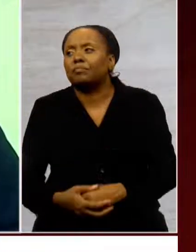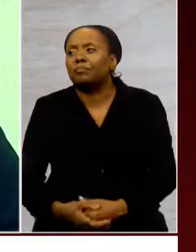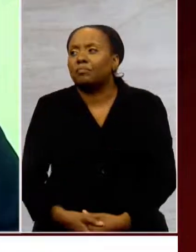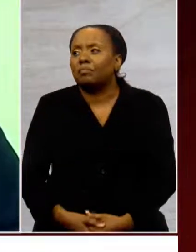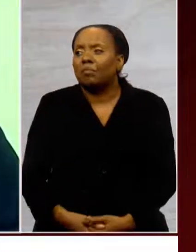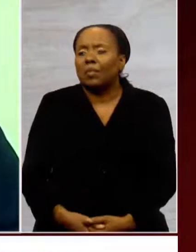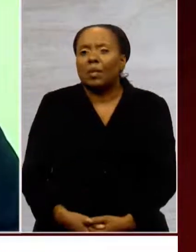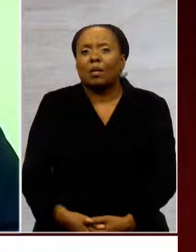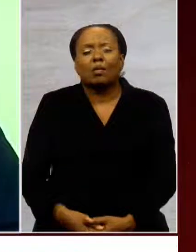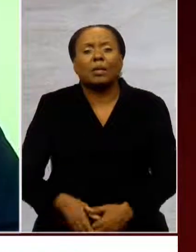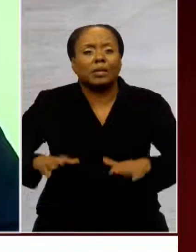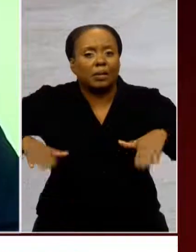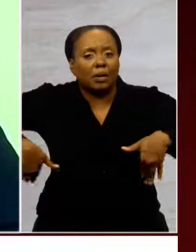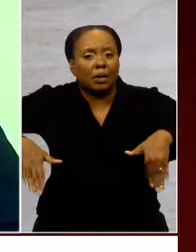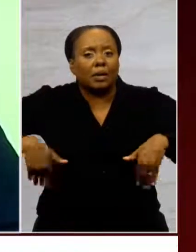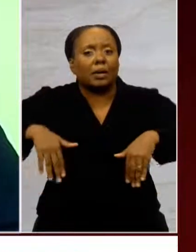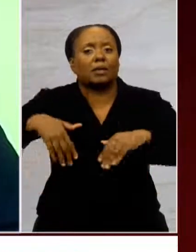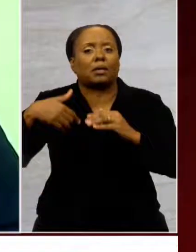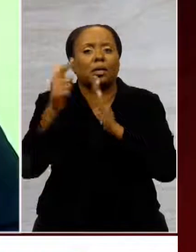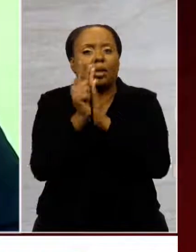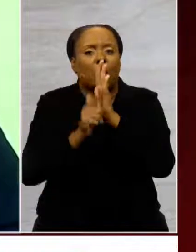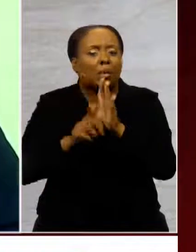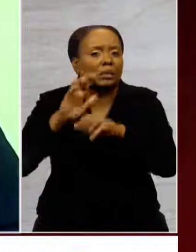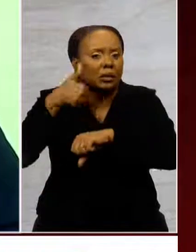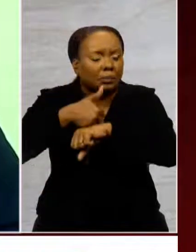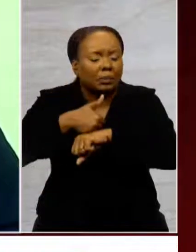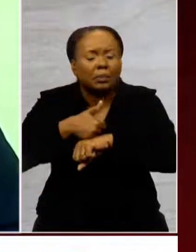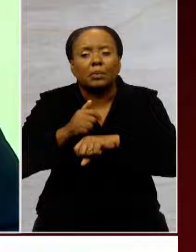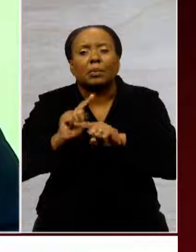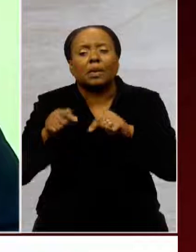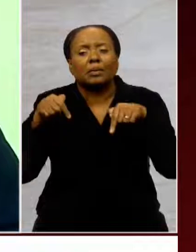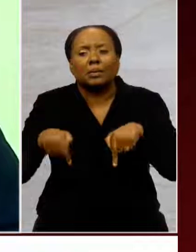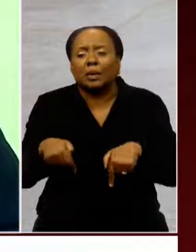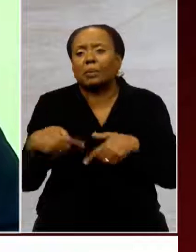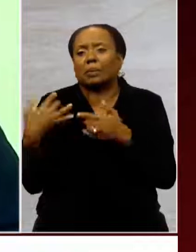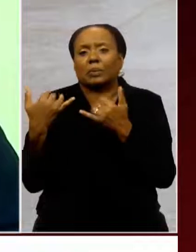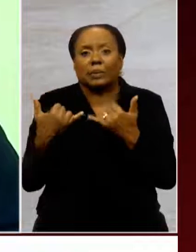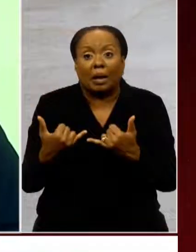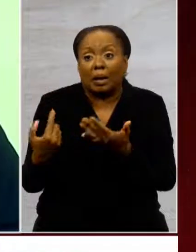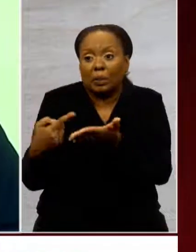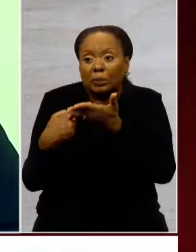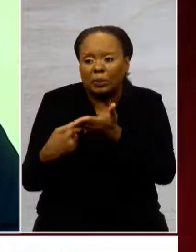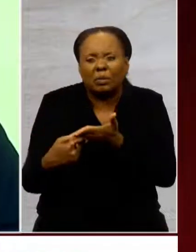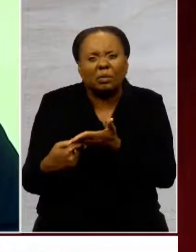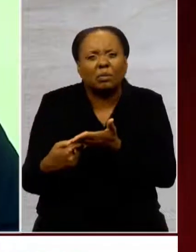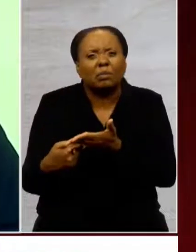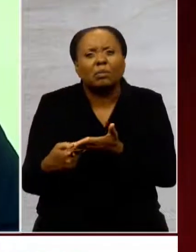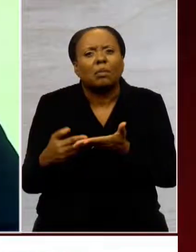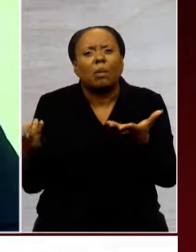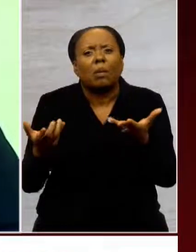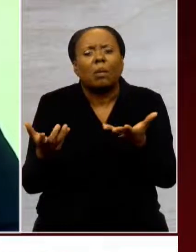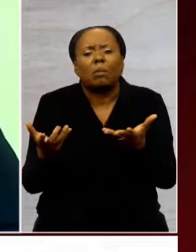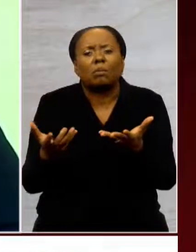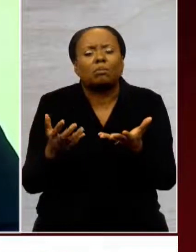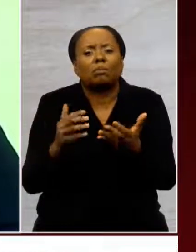to the legislation, but as far as this stage of the consultation is concerned?